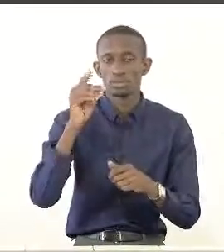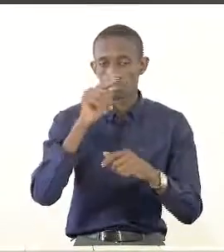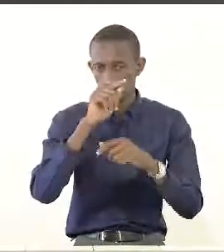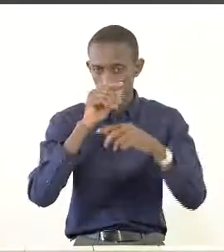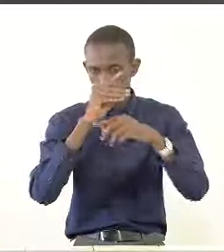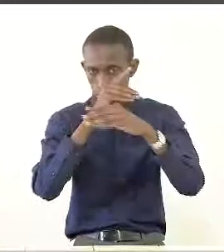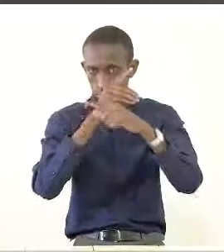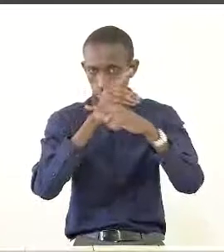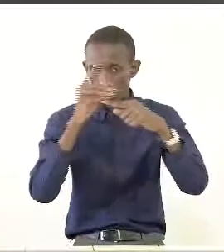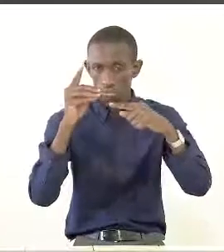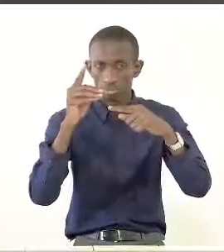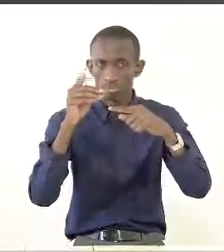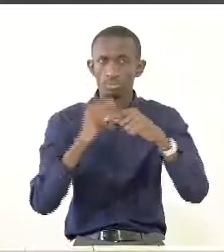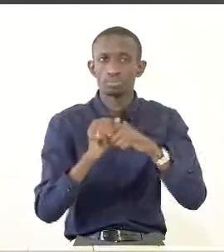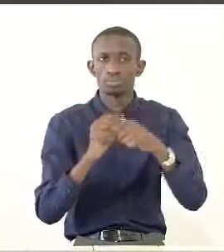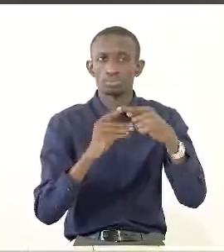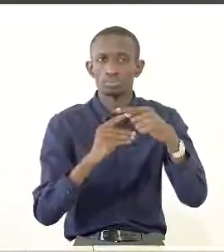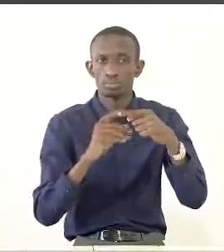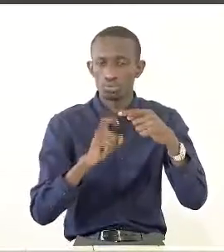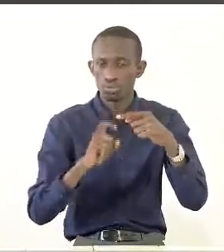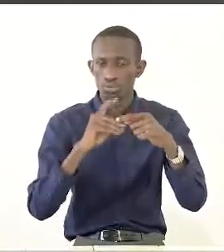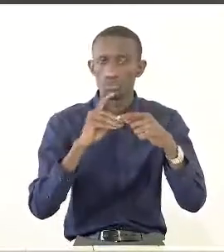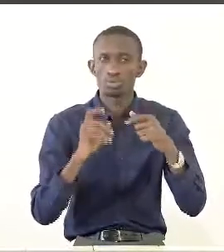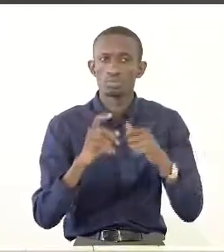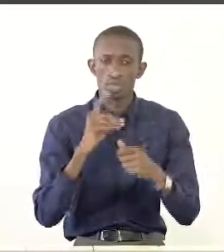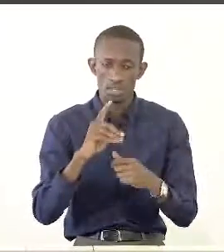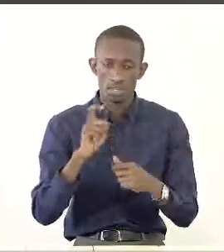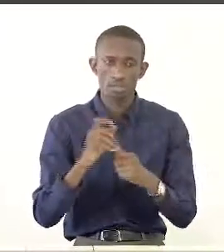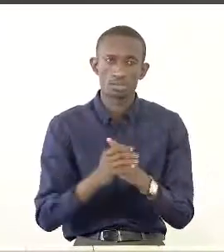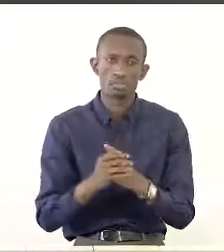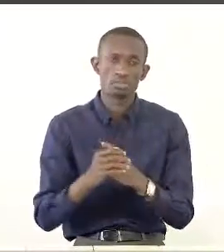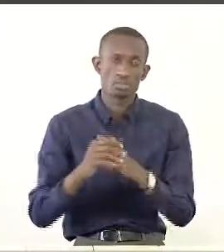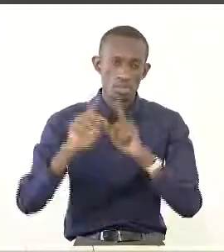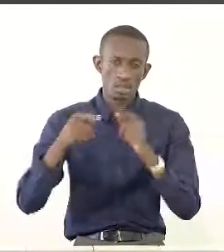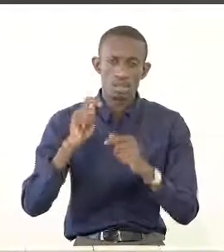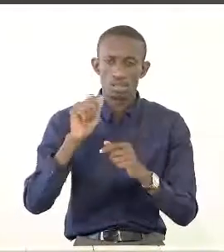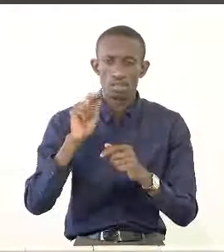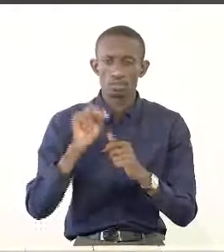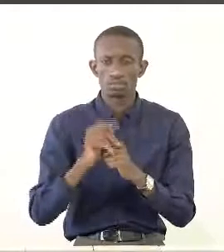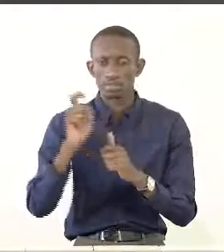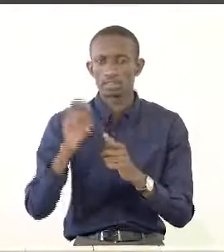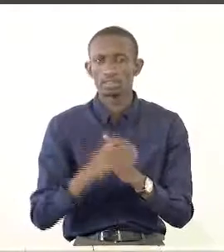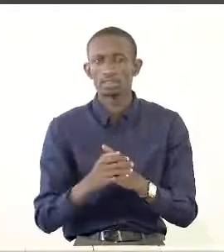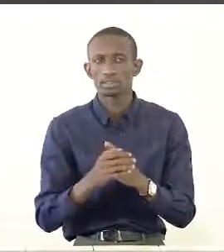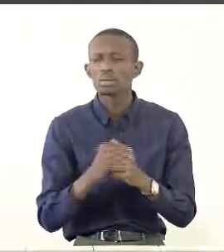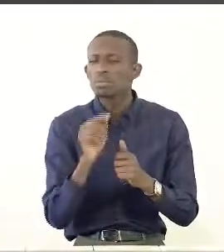derivative of tan x divided by tan